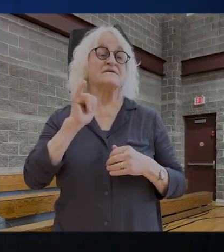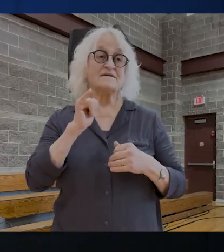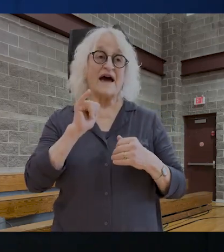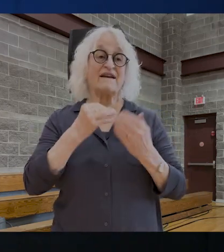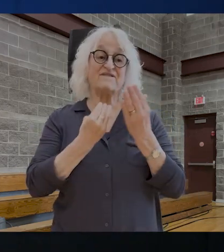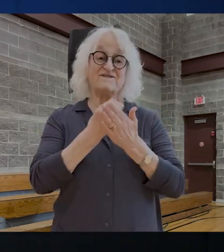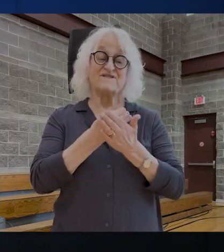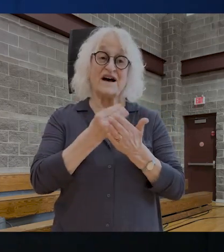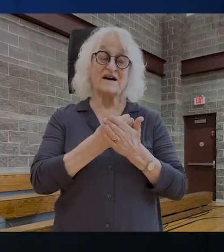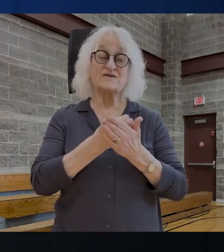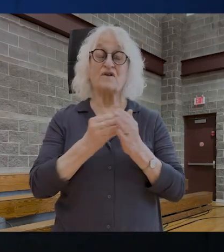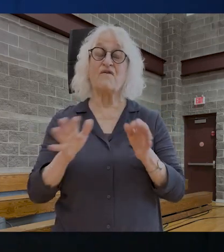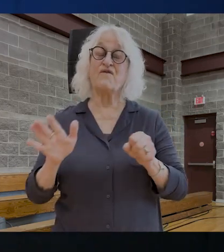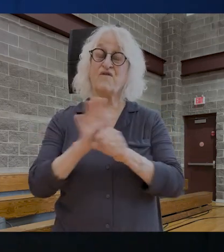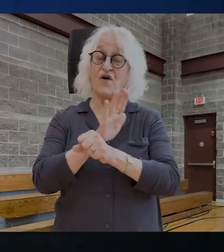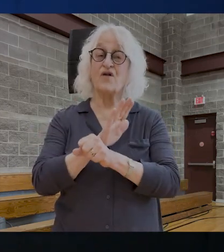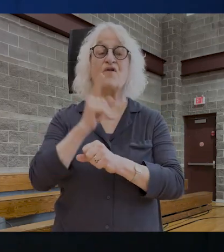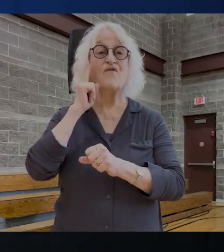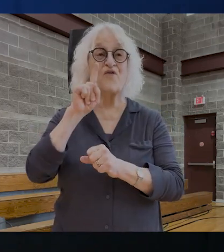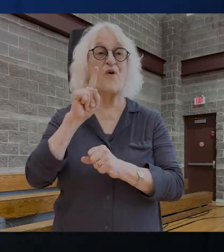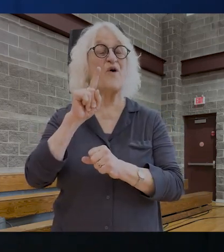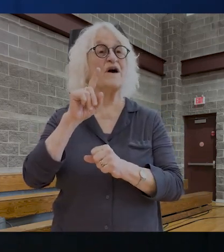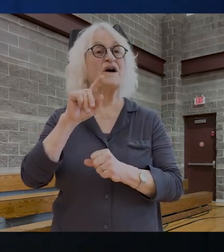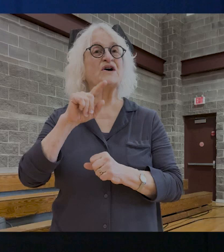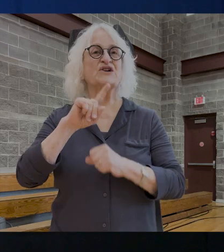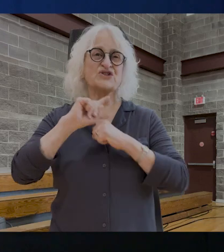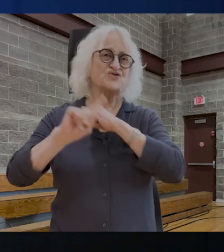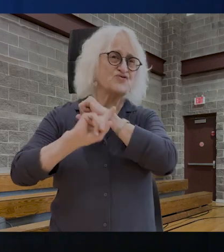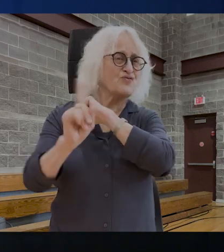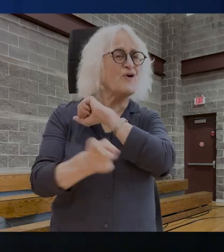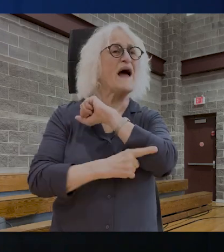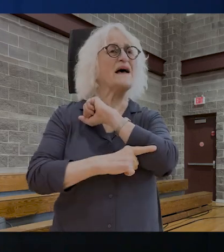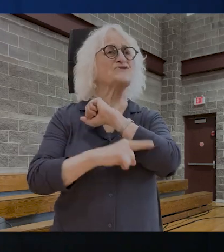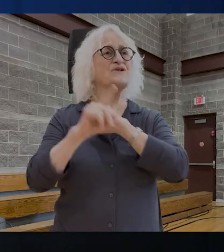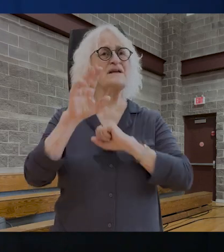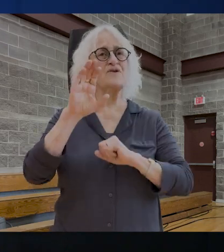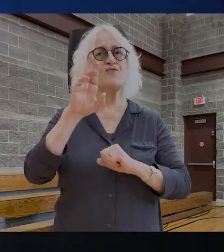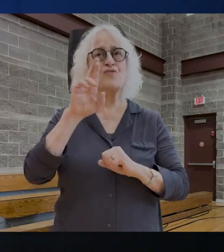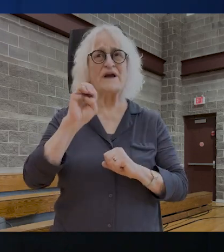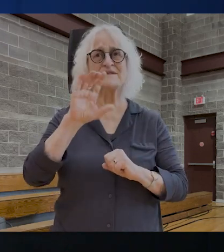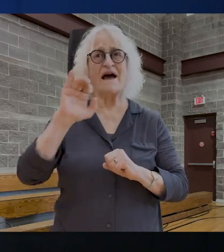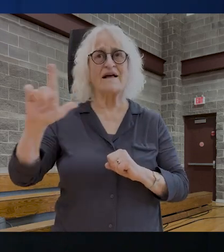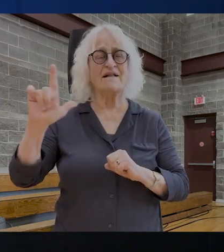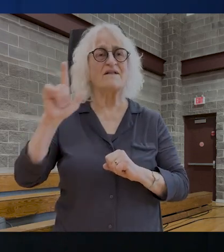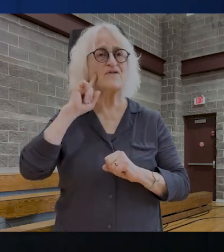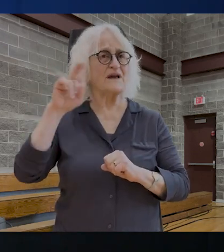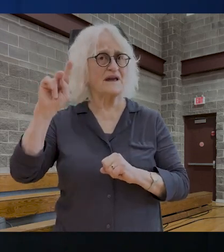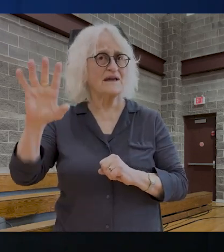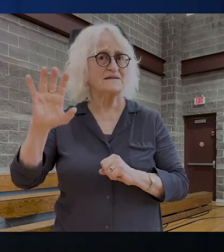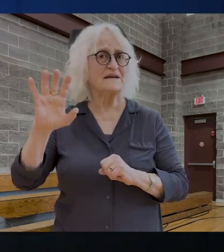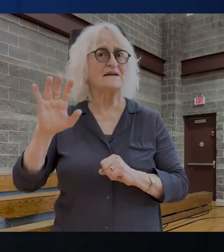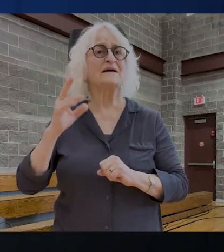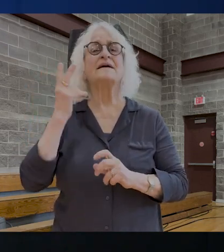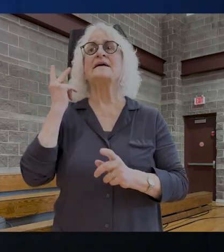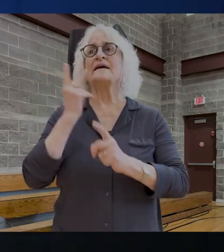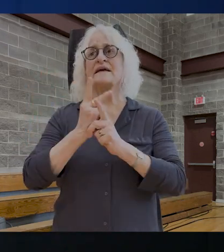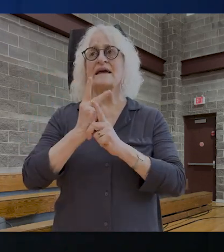implementation of trash and recycling carts that have been rolled out throughout the city, and it maintains the